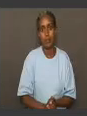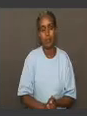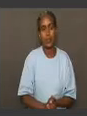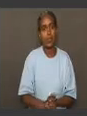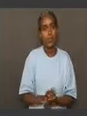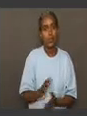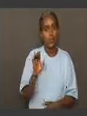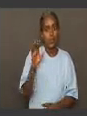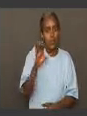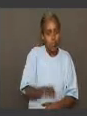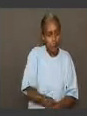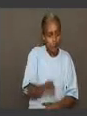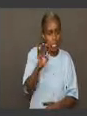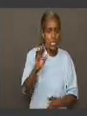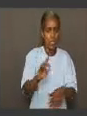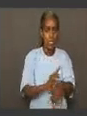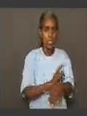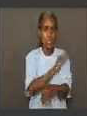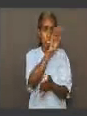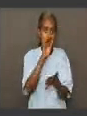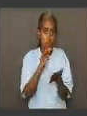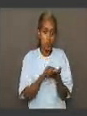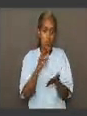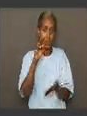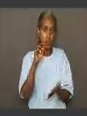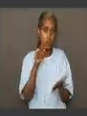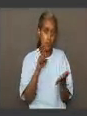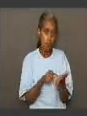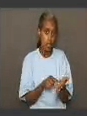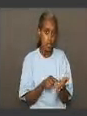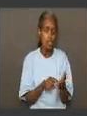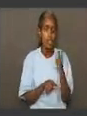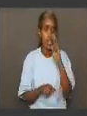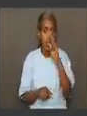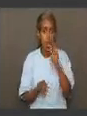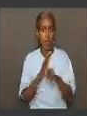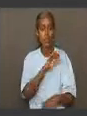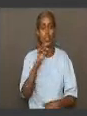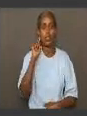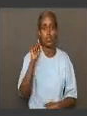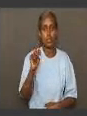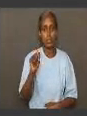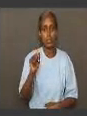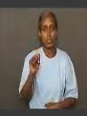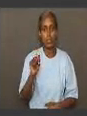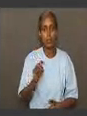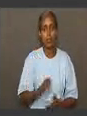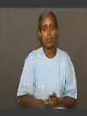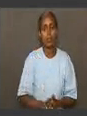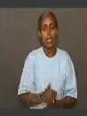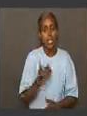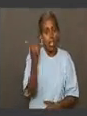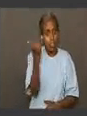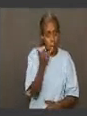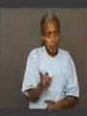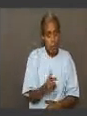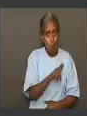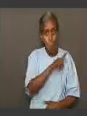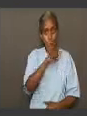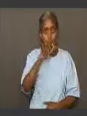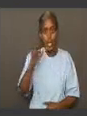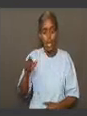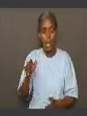To find the distance between the points R and T, draw a